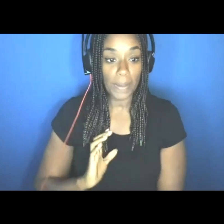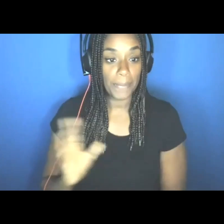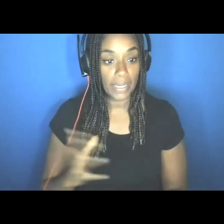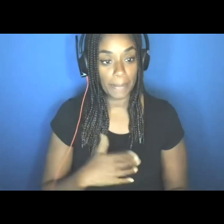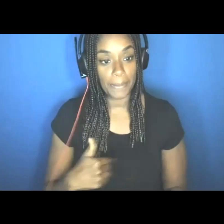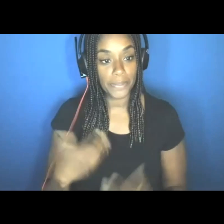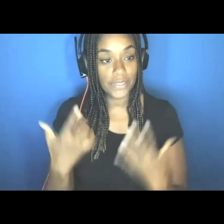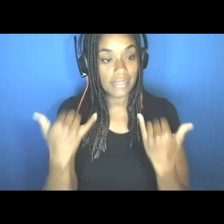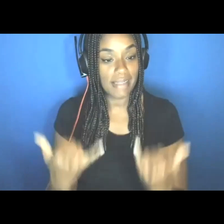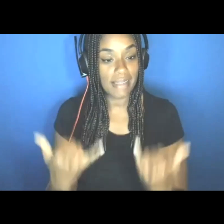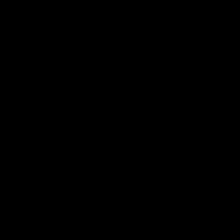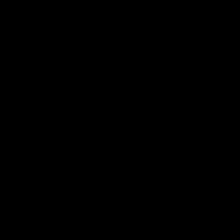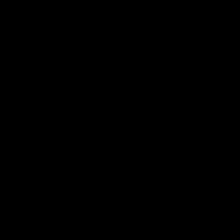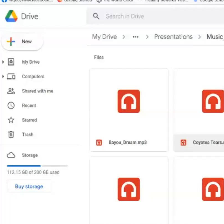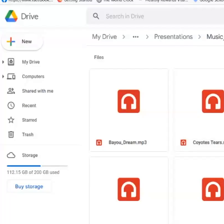of our